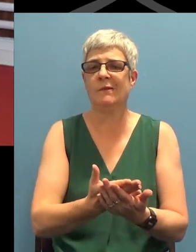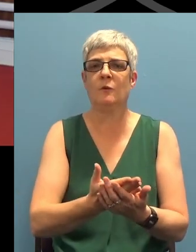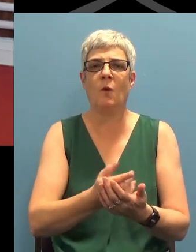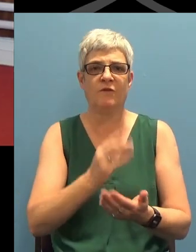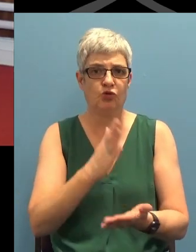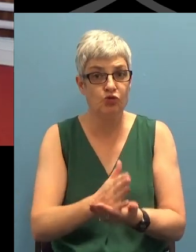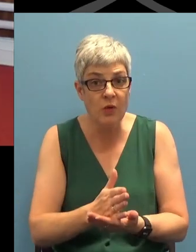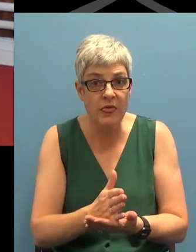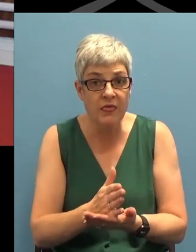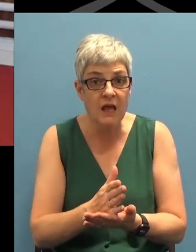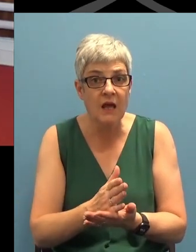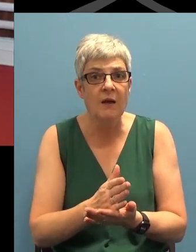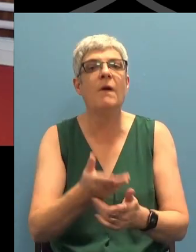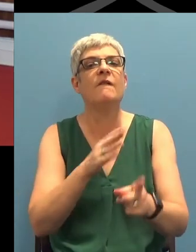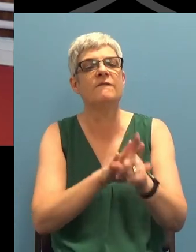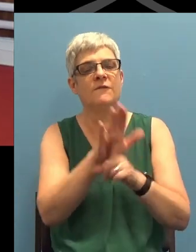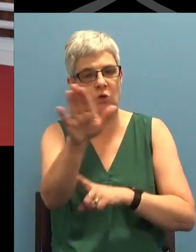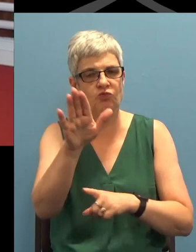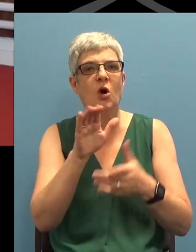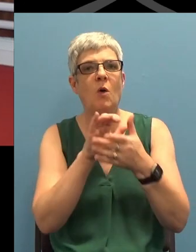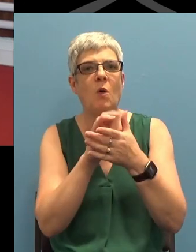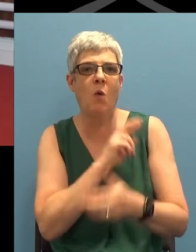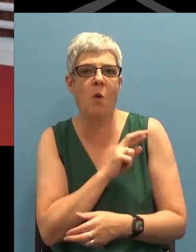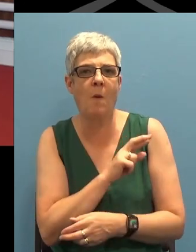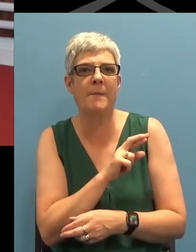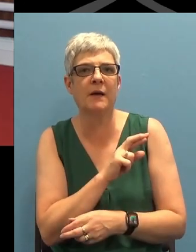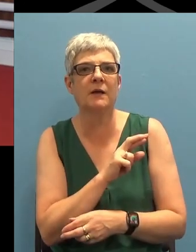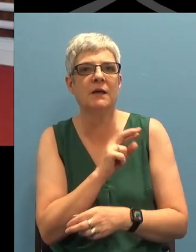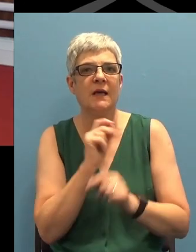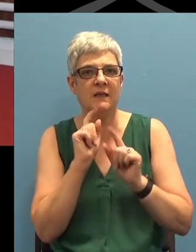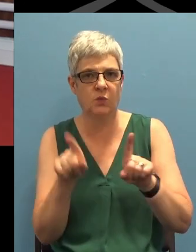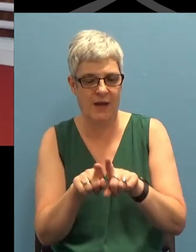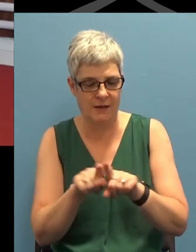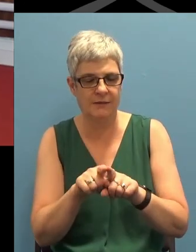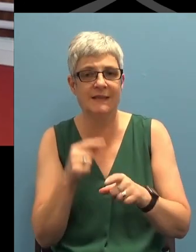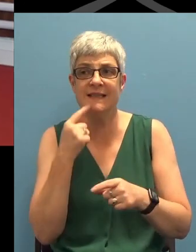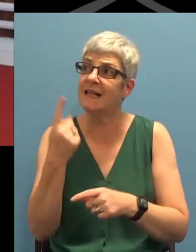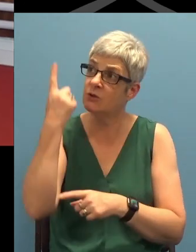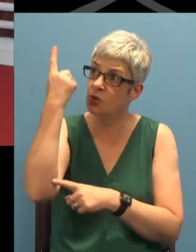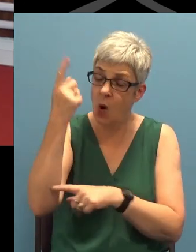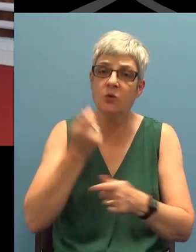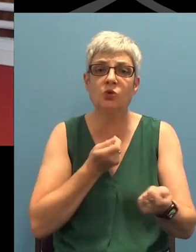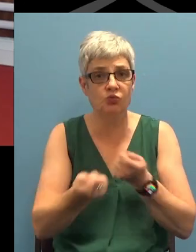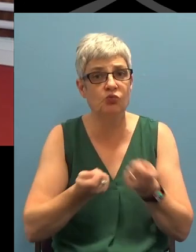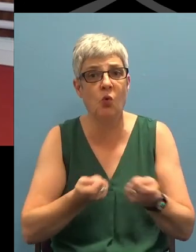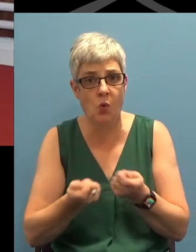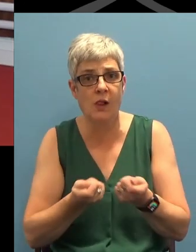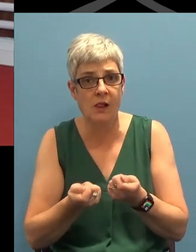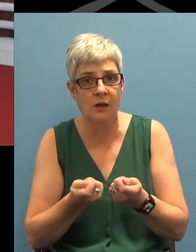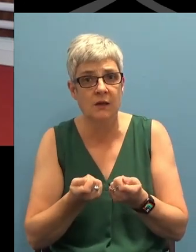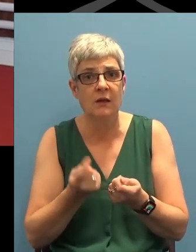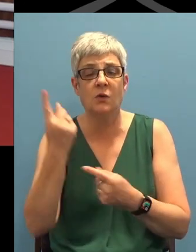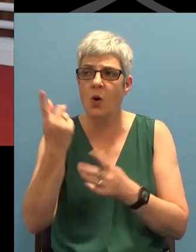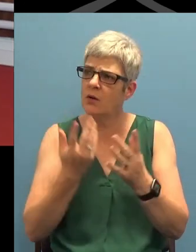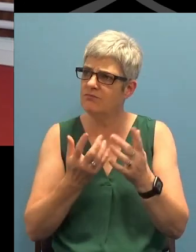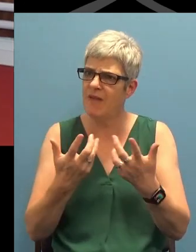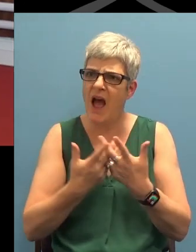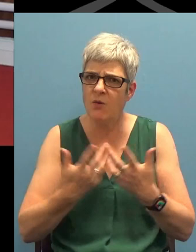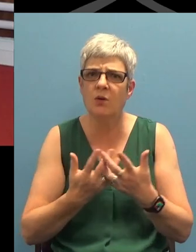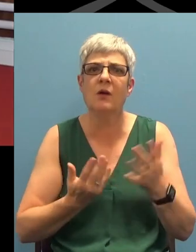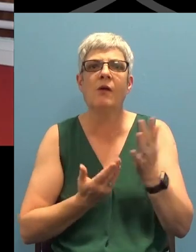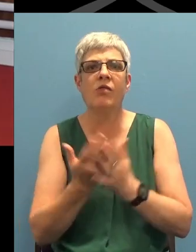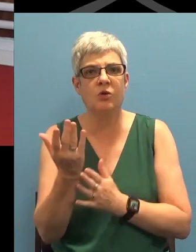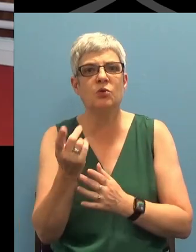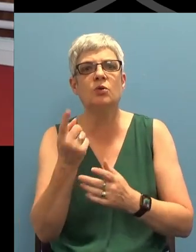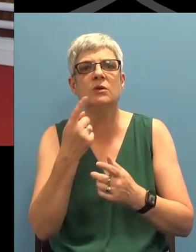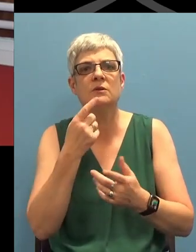of truth, but also a statement of future hope. It was saying God is taking control, and God is doing so through the